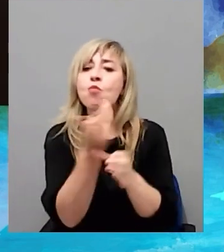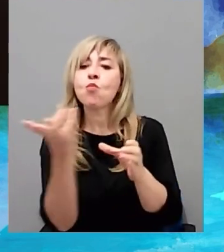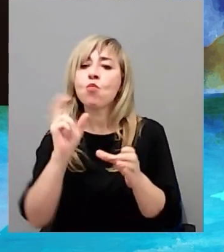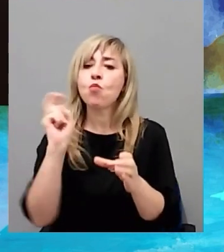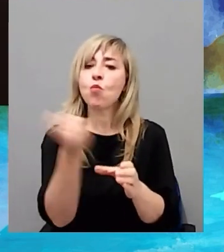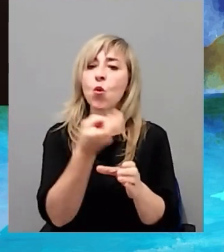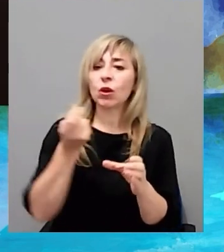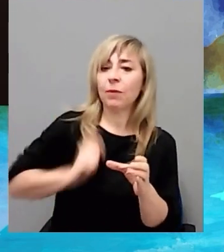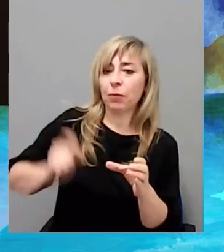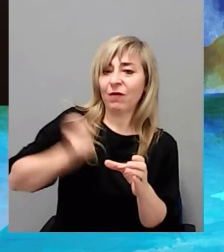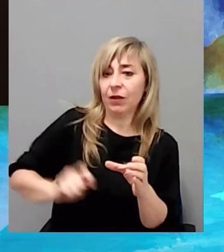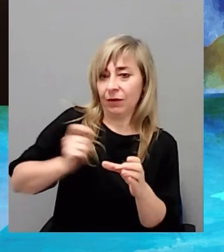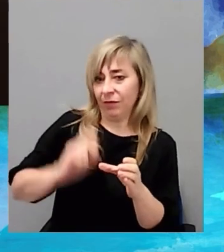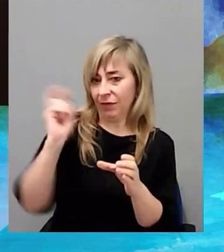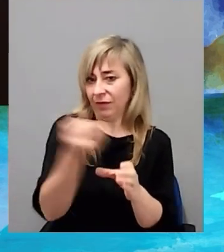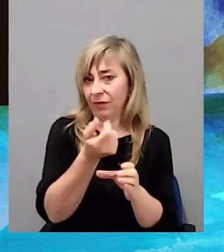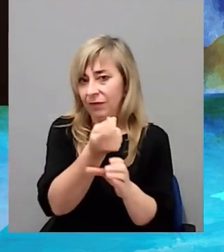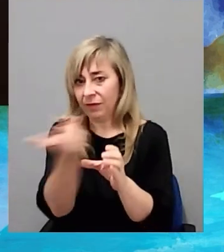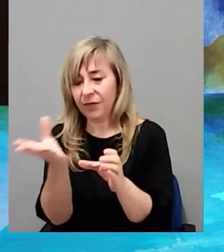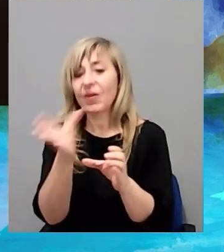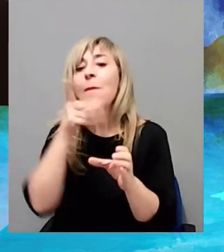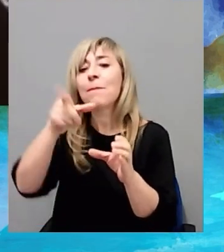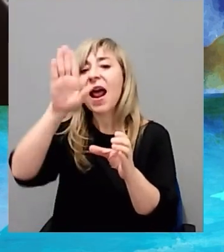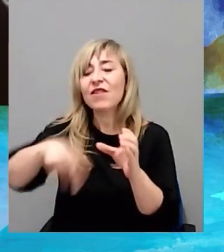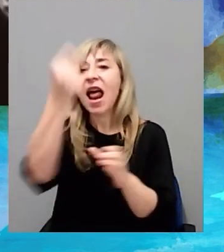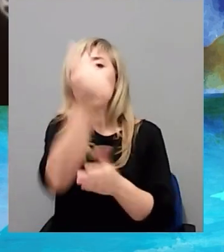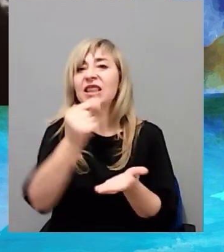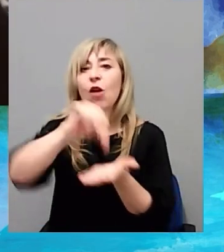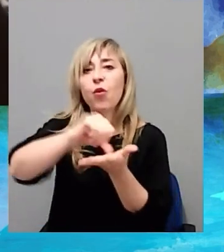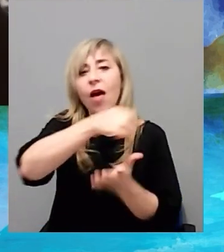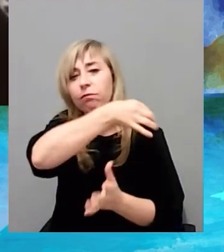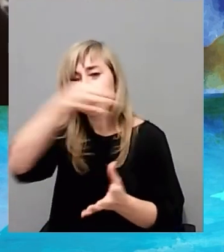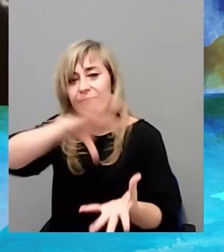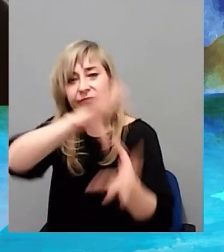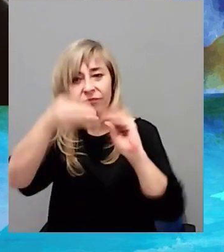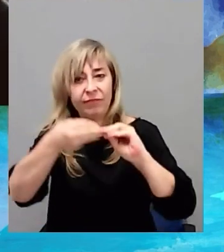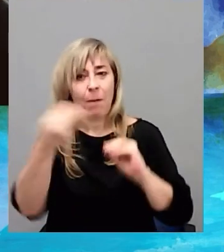teams to give this focus, this